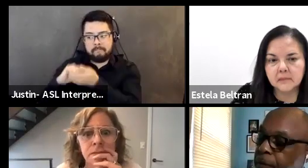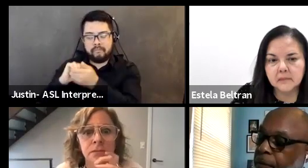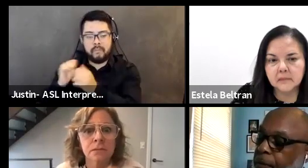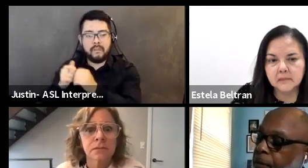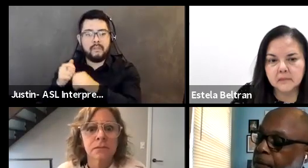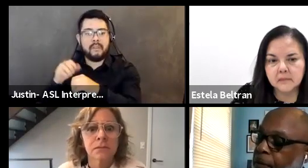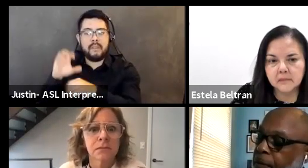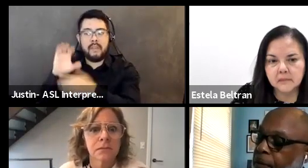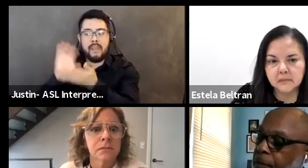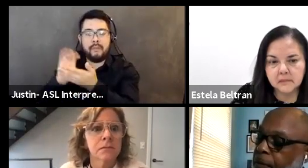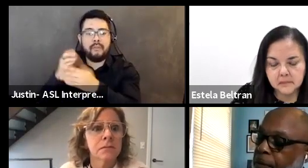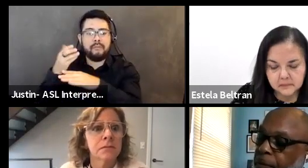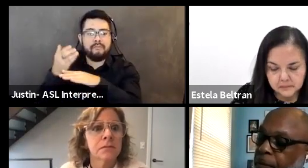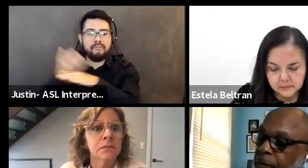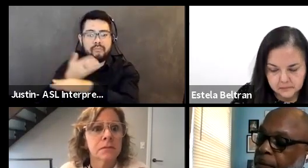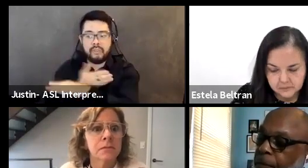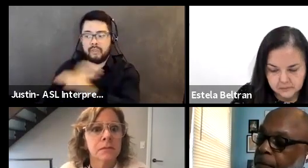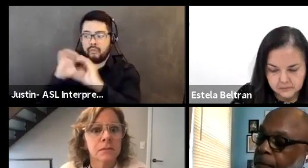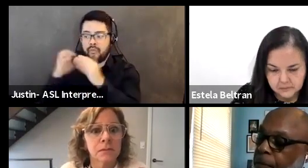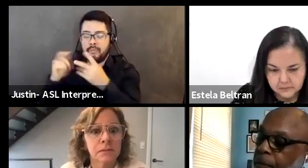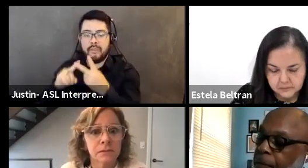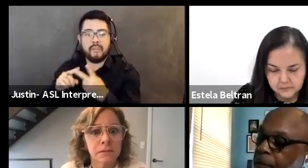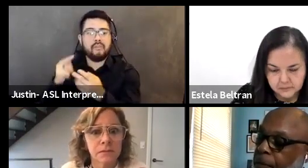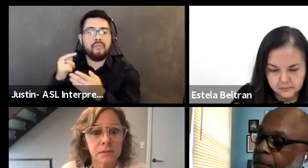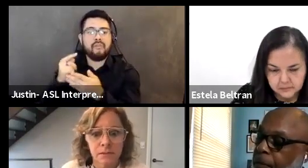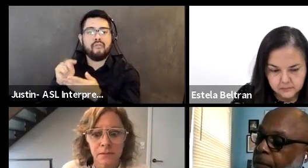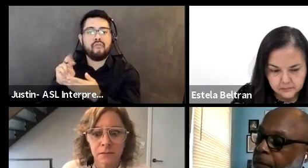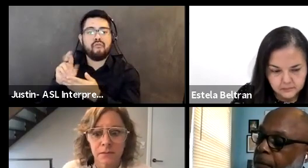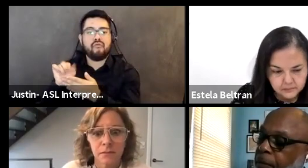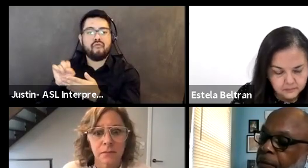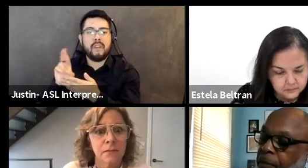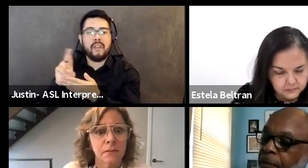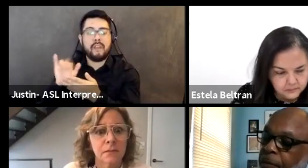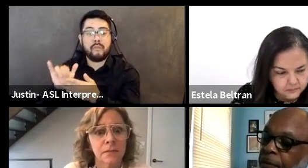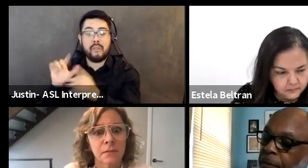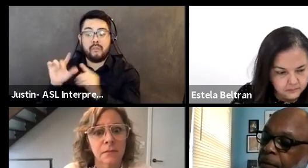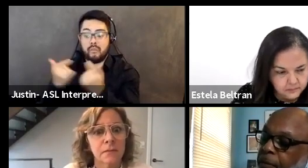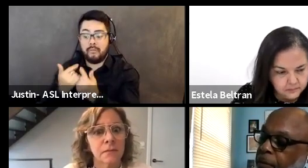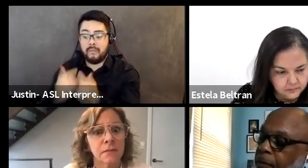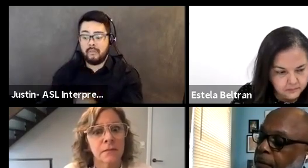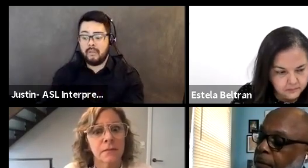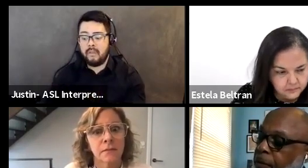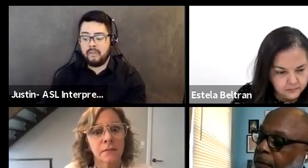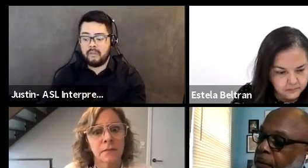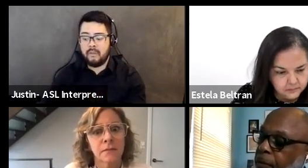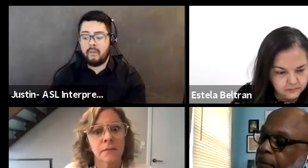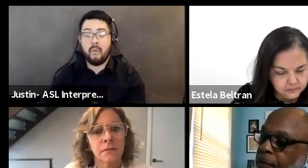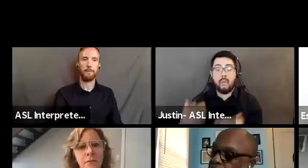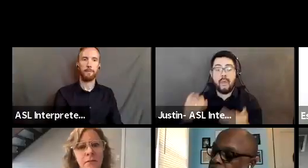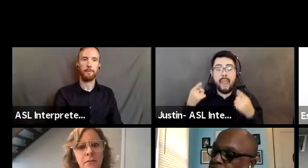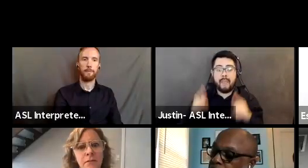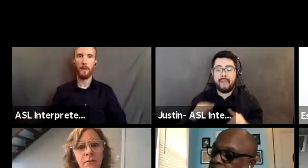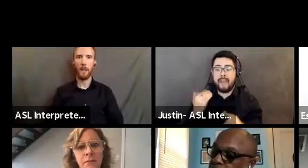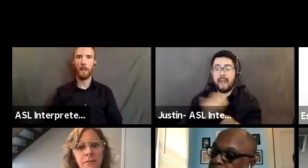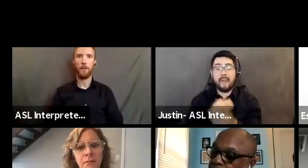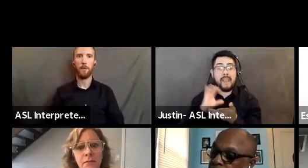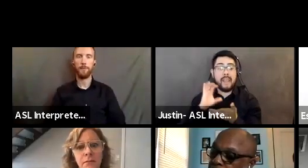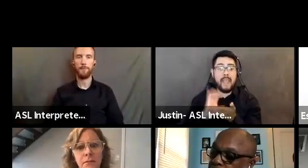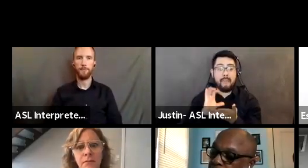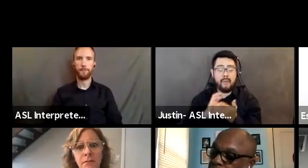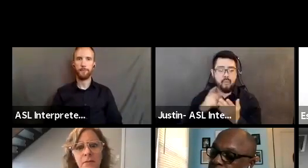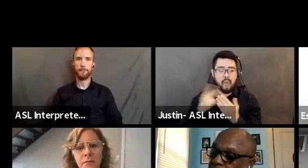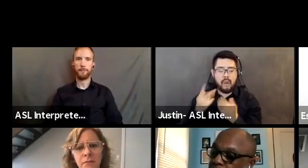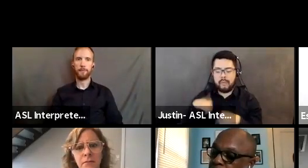our treasury group and one of the things that we did is go back to all our capital programs and and